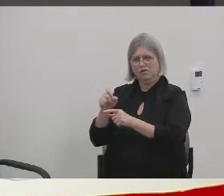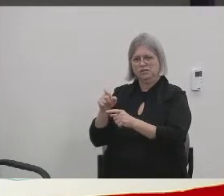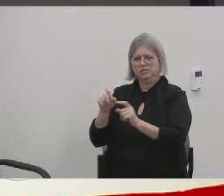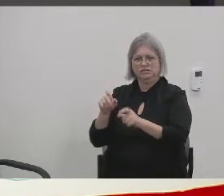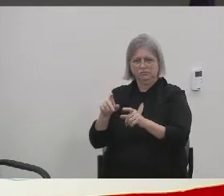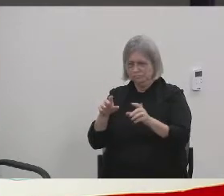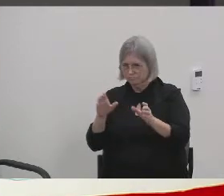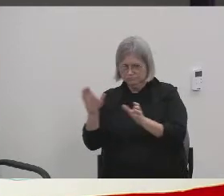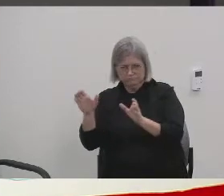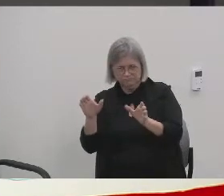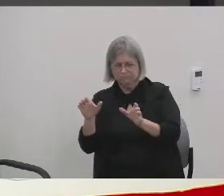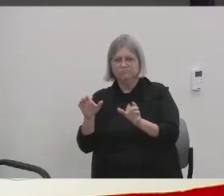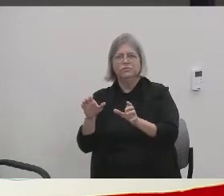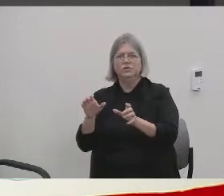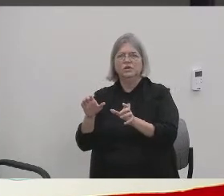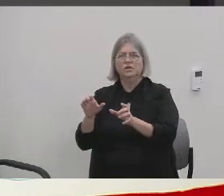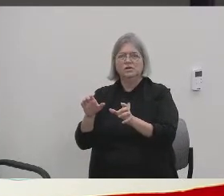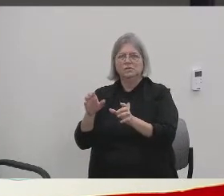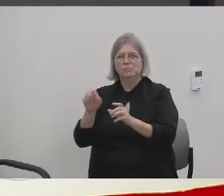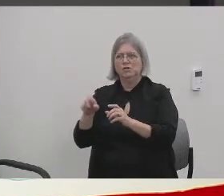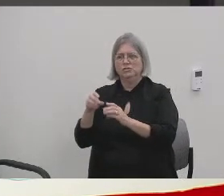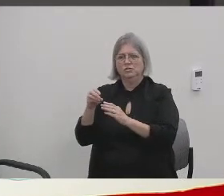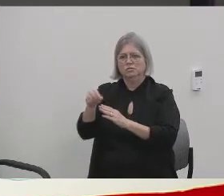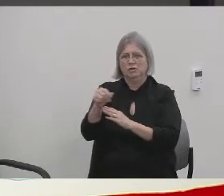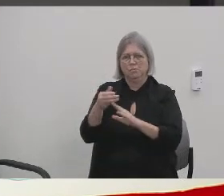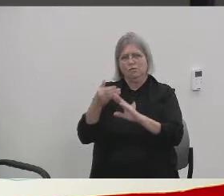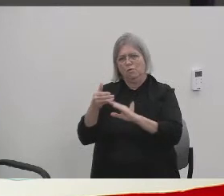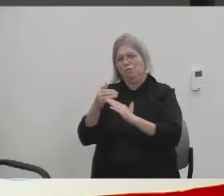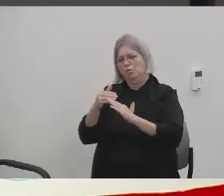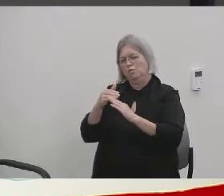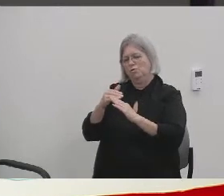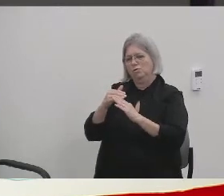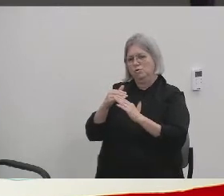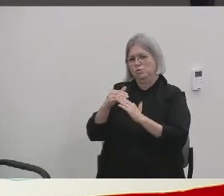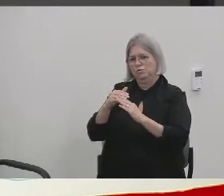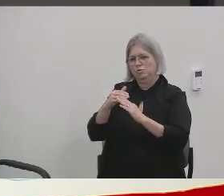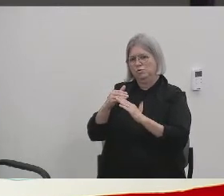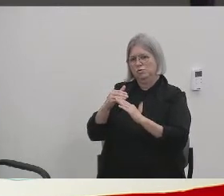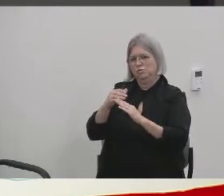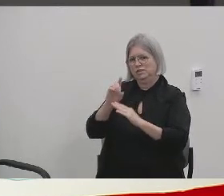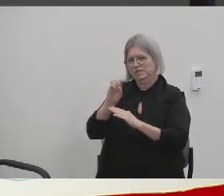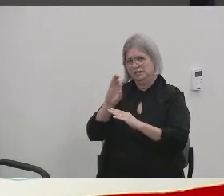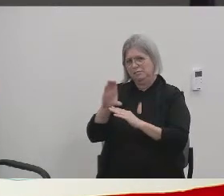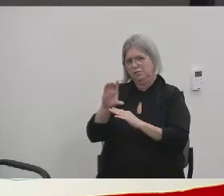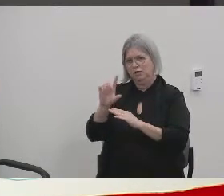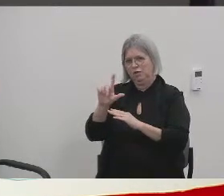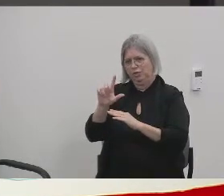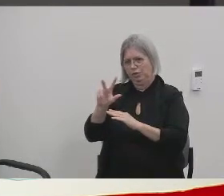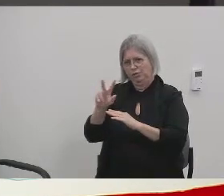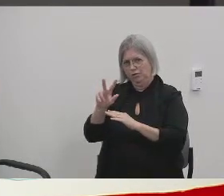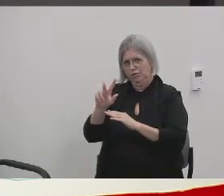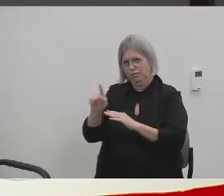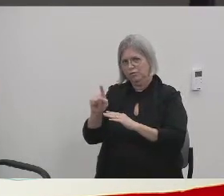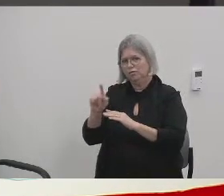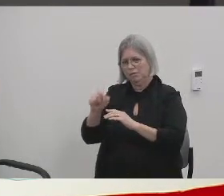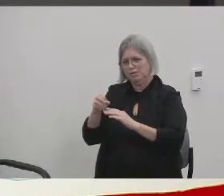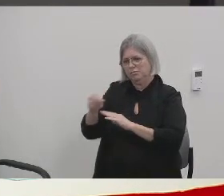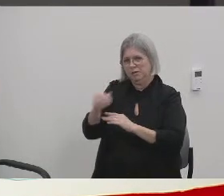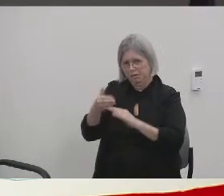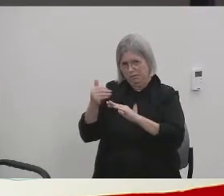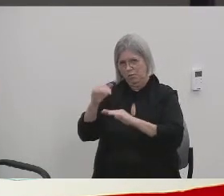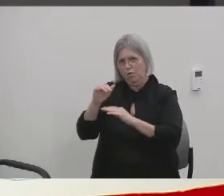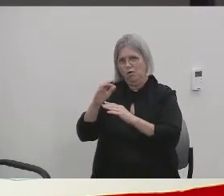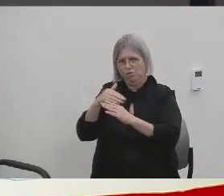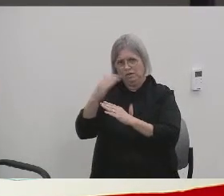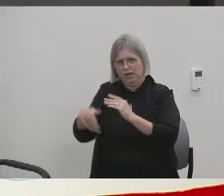That money will have to be spent before the end of the calendar year, so before December 31st. So that fund will be, you'll notice that will be